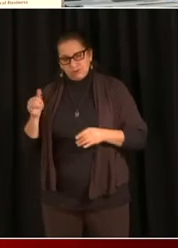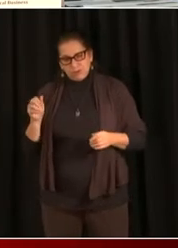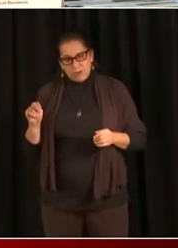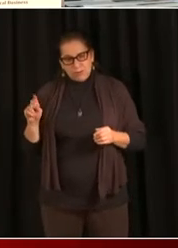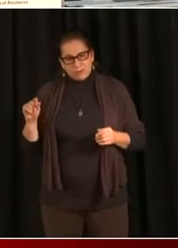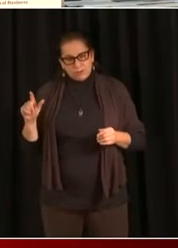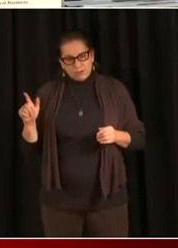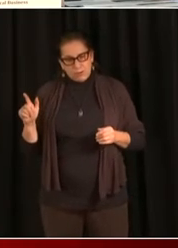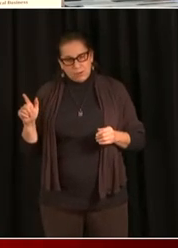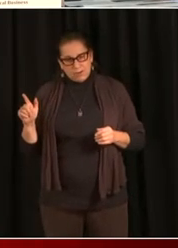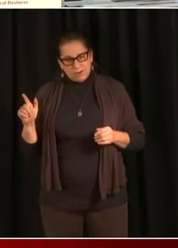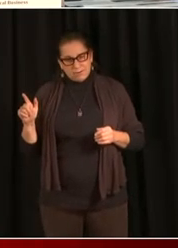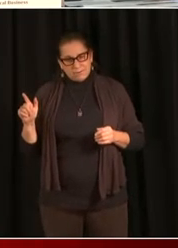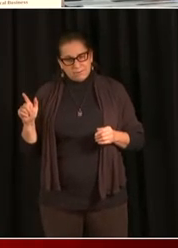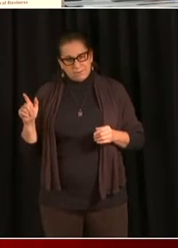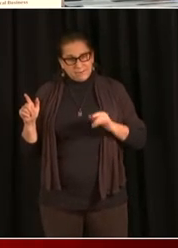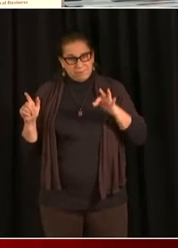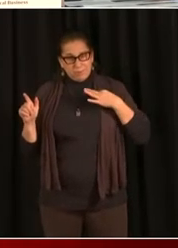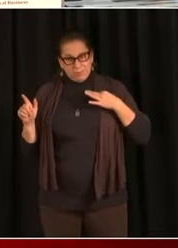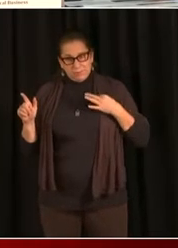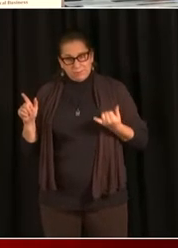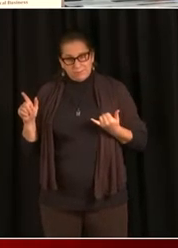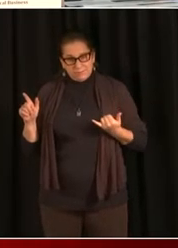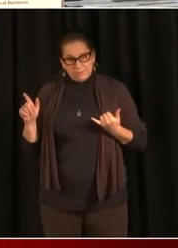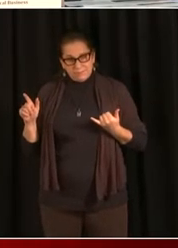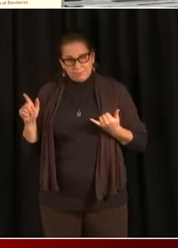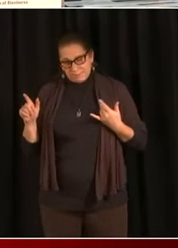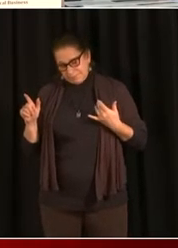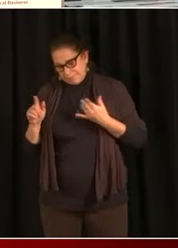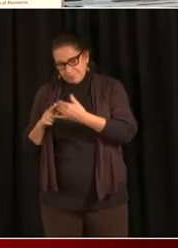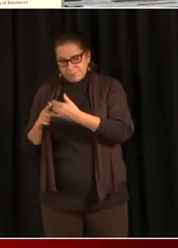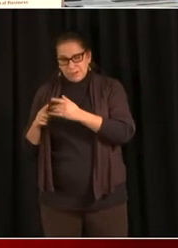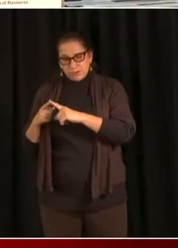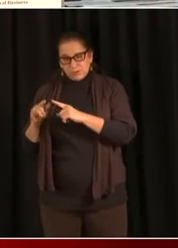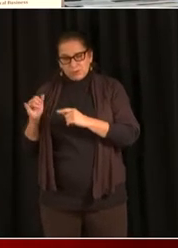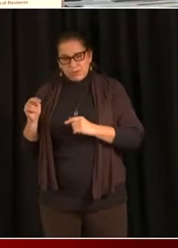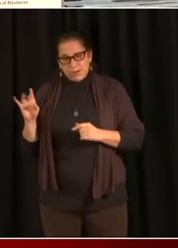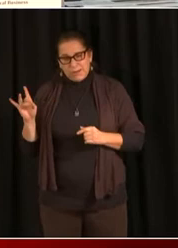if you get your application in by January 8th, we will do a